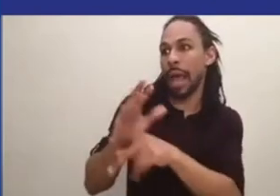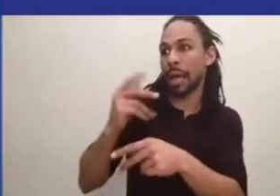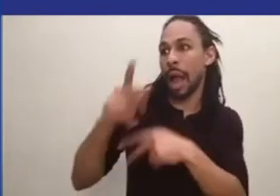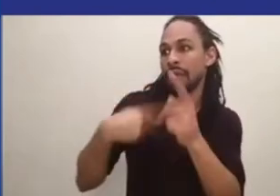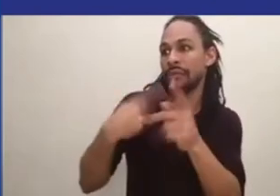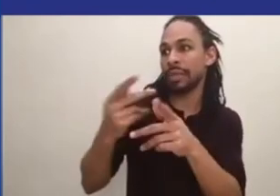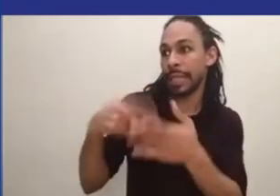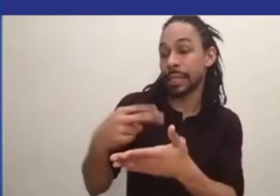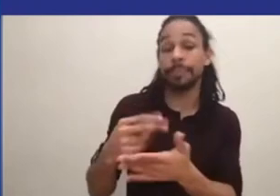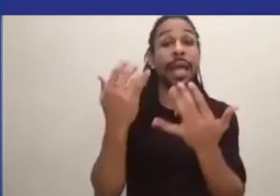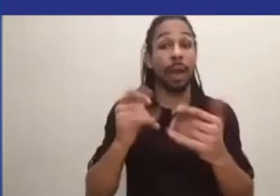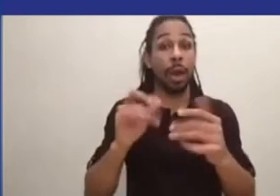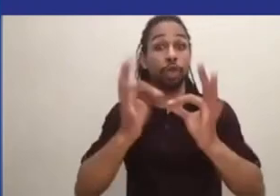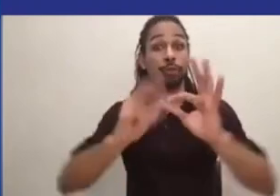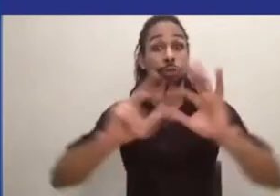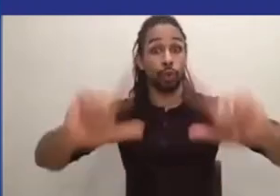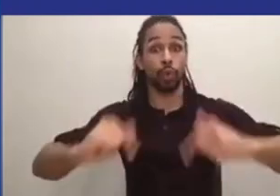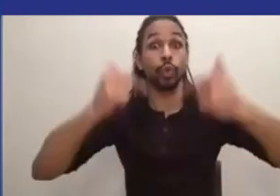For me,